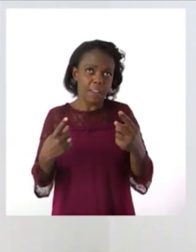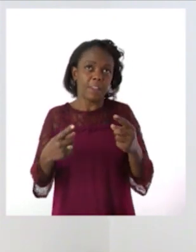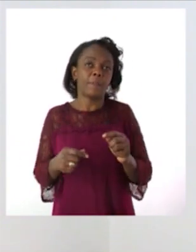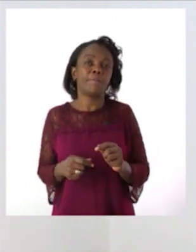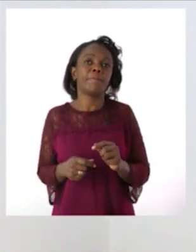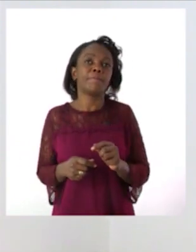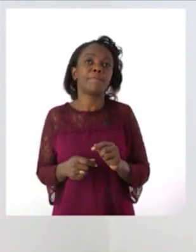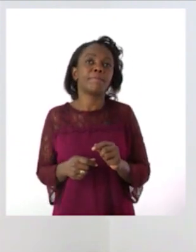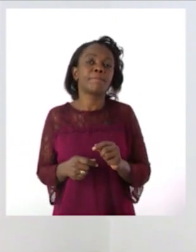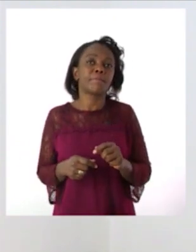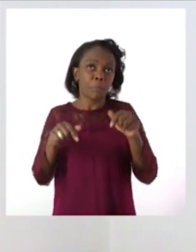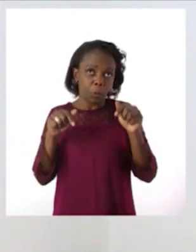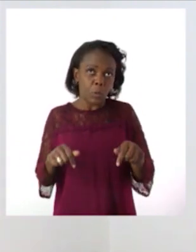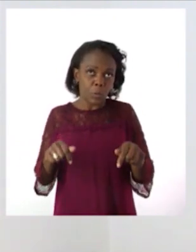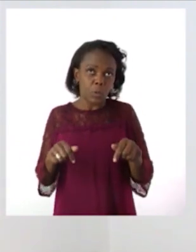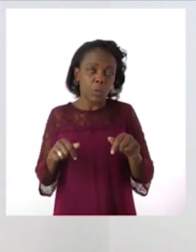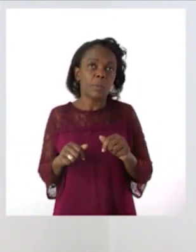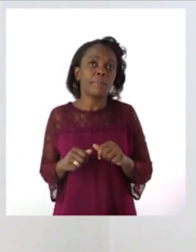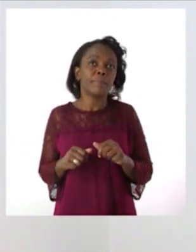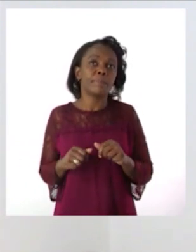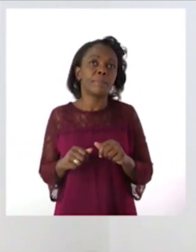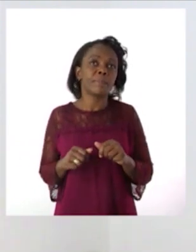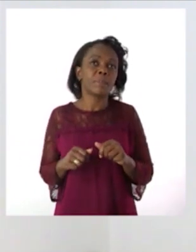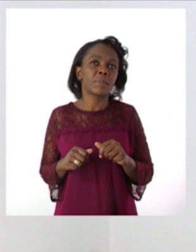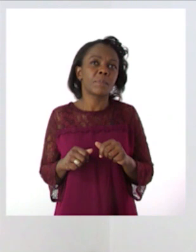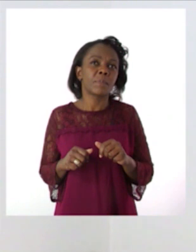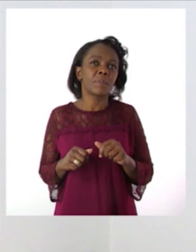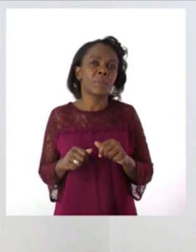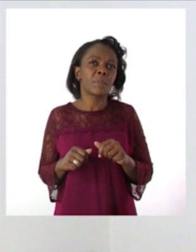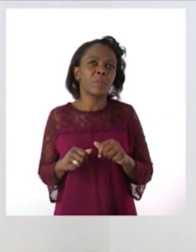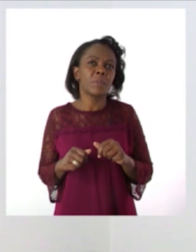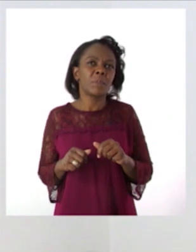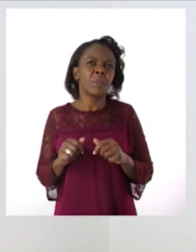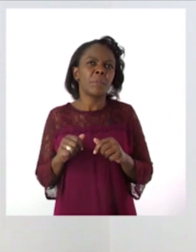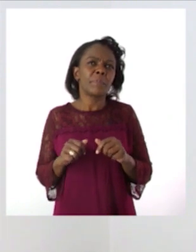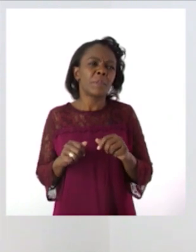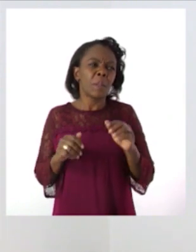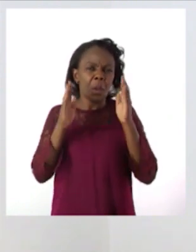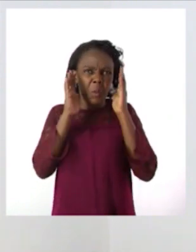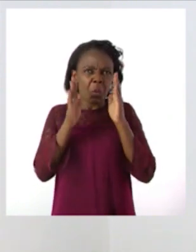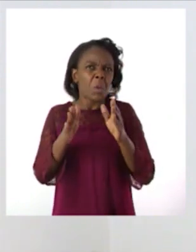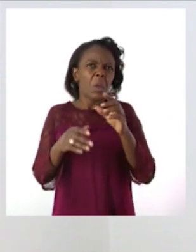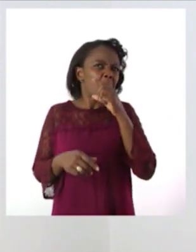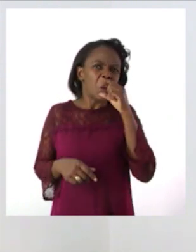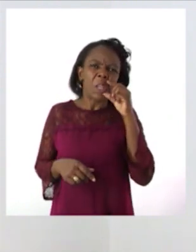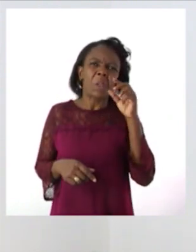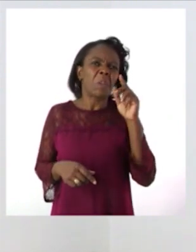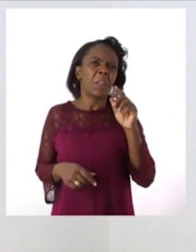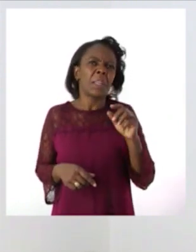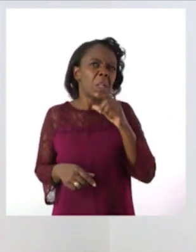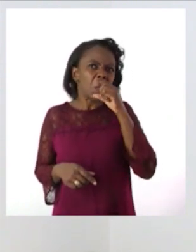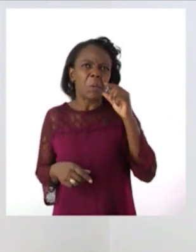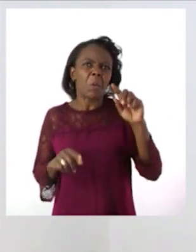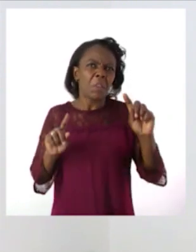Now, today we don't want to call up the names of things, the names of people, the names of all the places, but we are going to